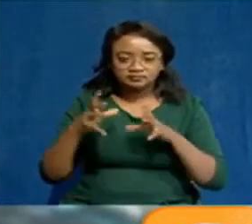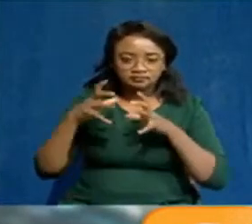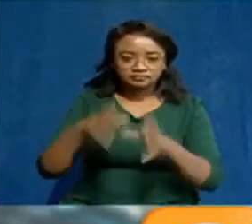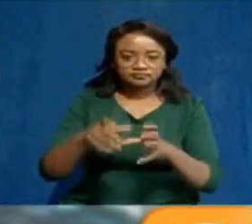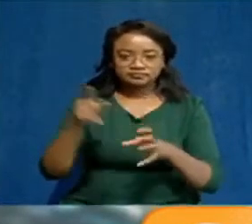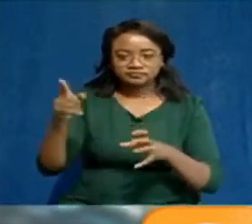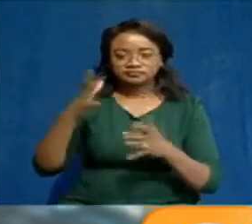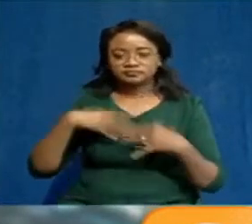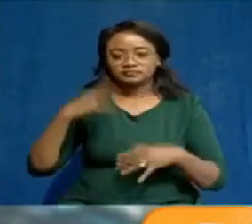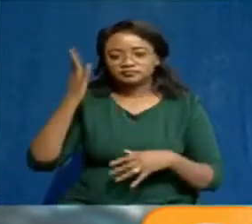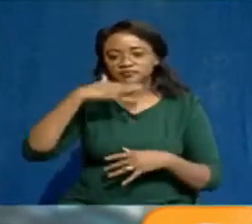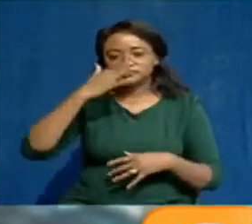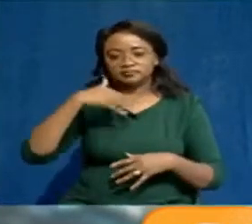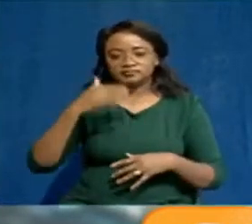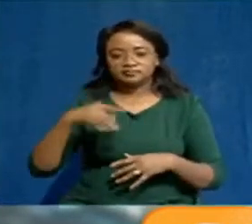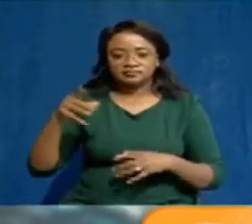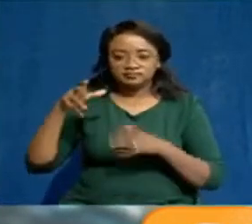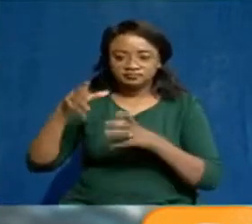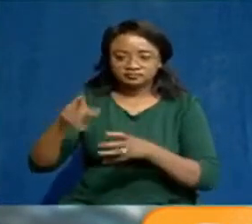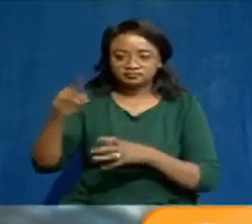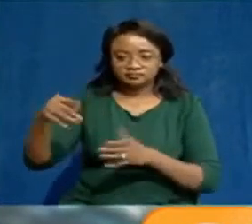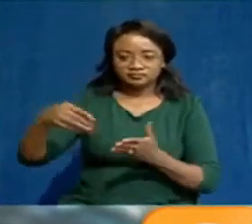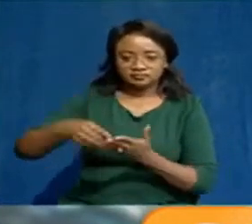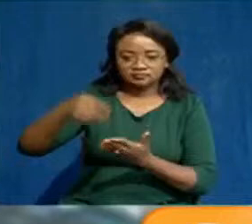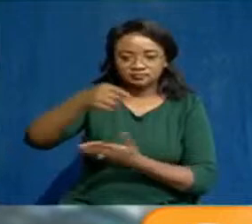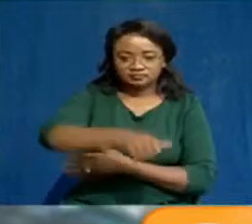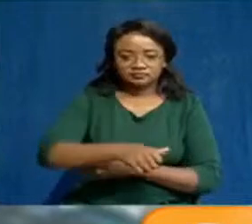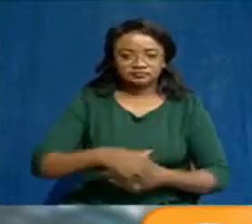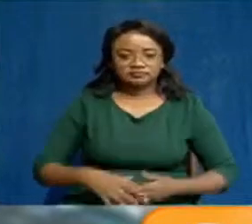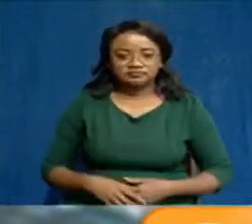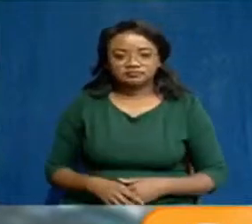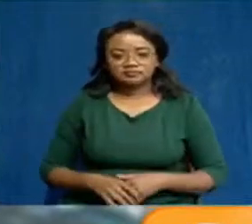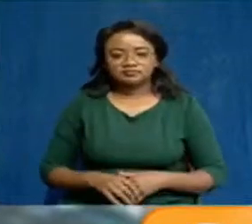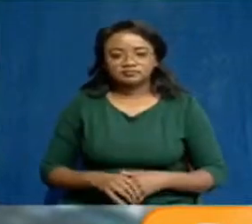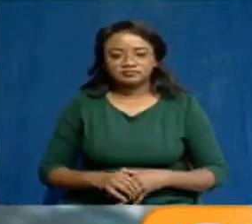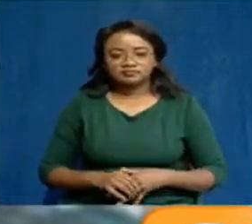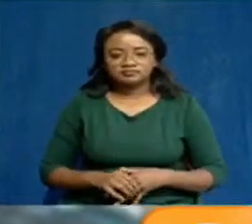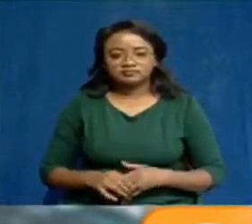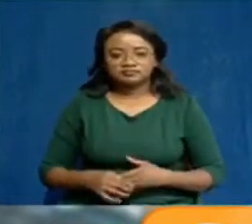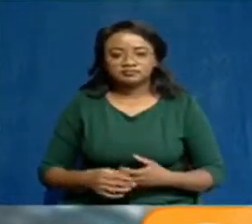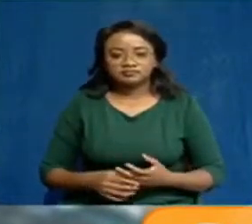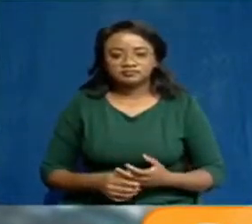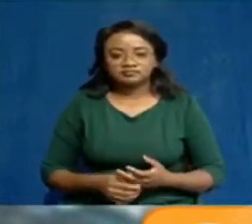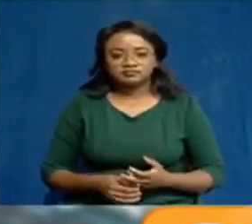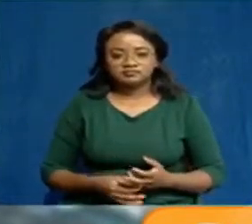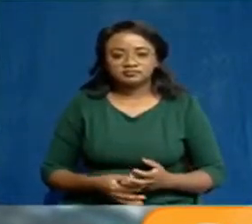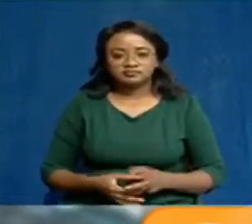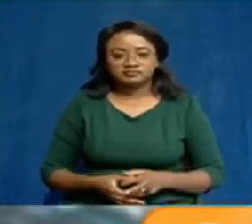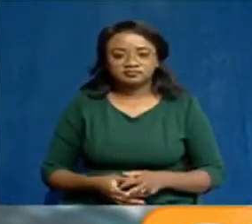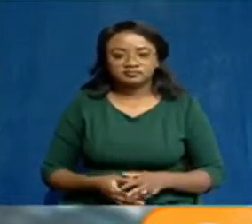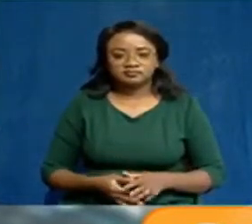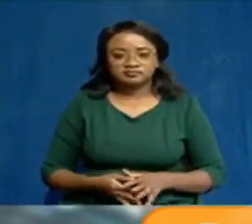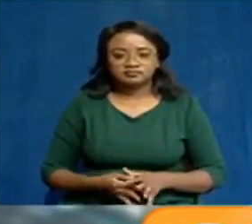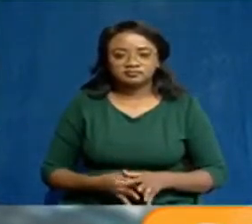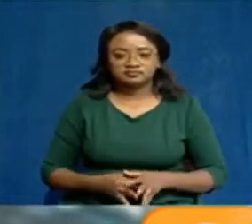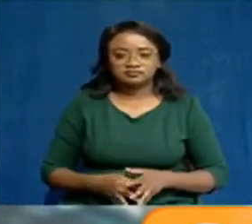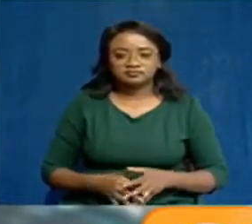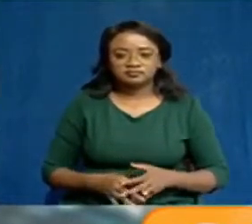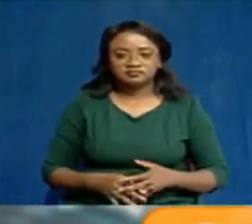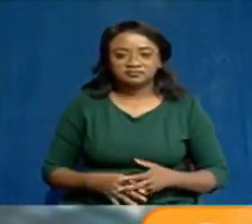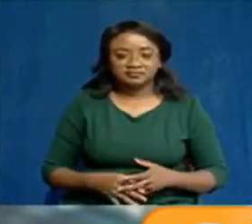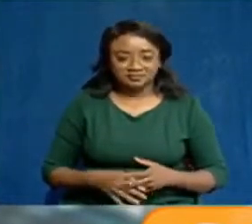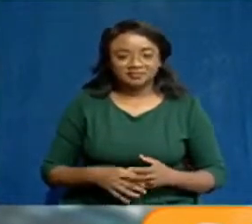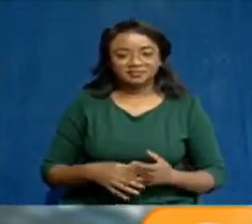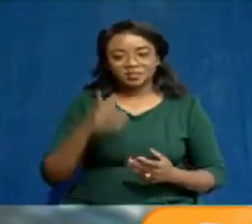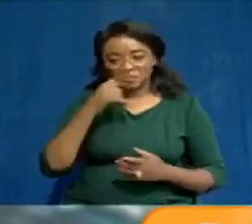Just like Ayub is saying, how do we push those who are polluting, the producers who are polluting our... Which are James members. Yes, which